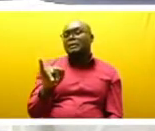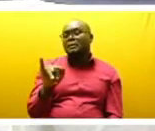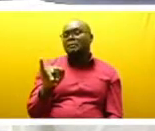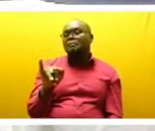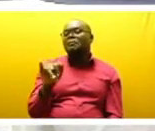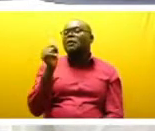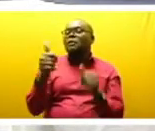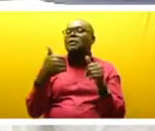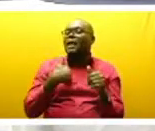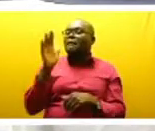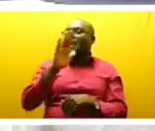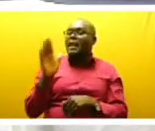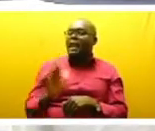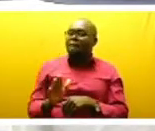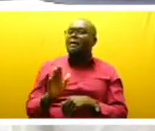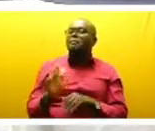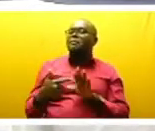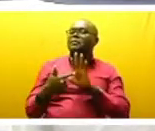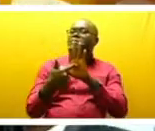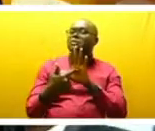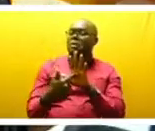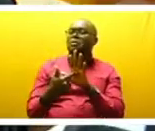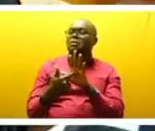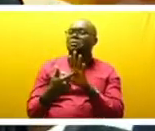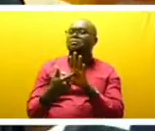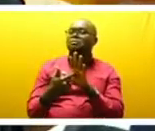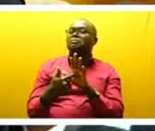have never been put on record.